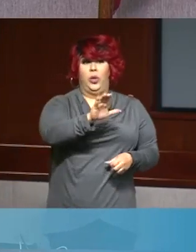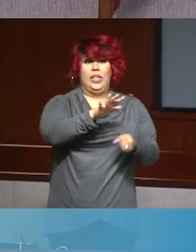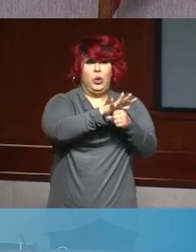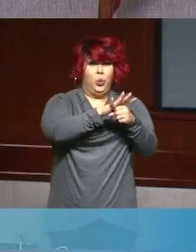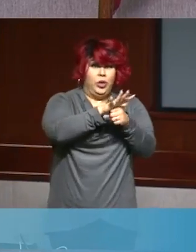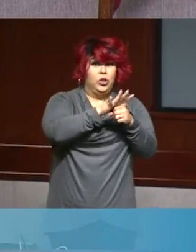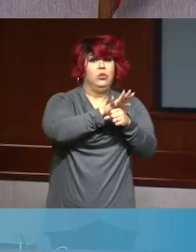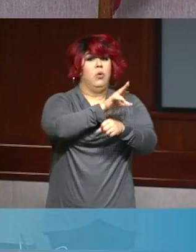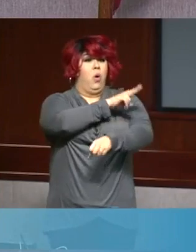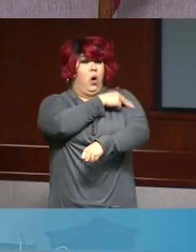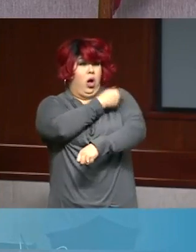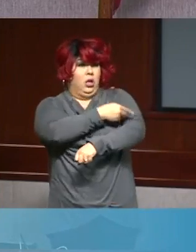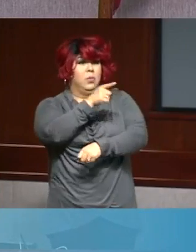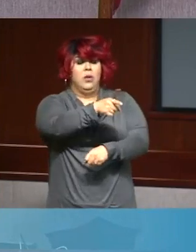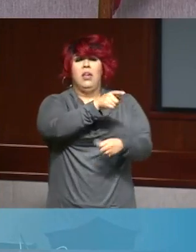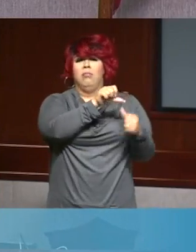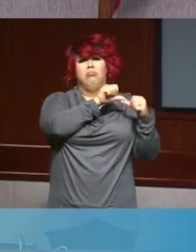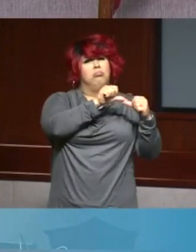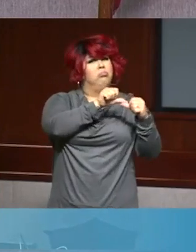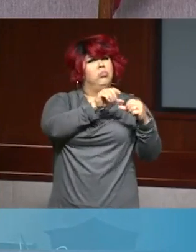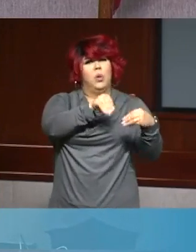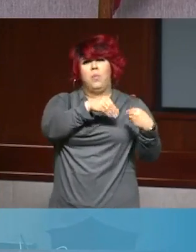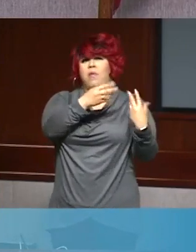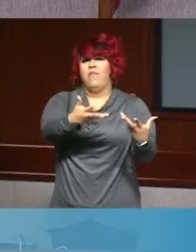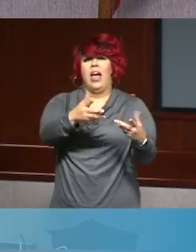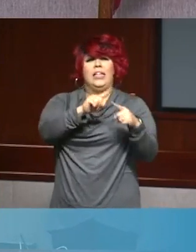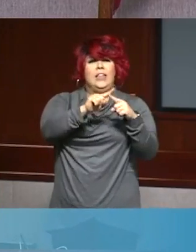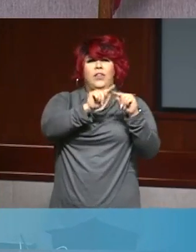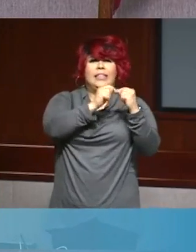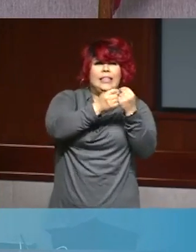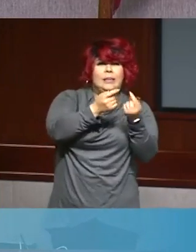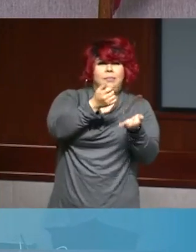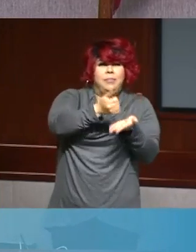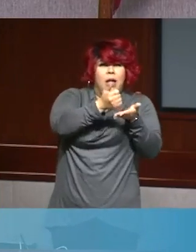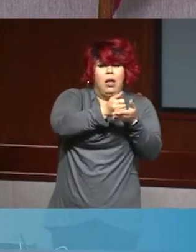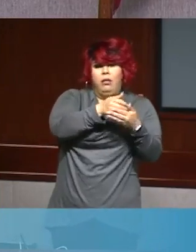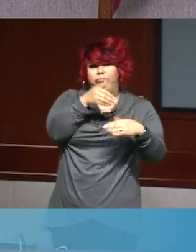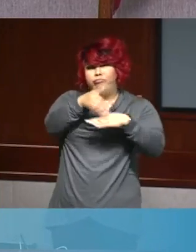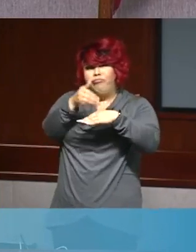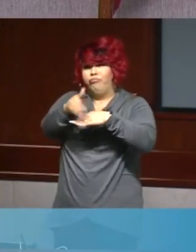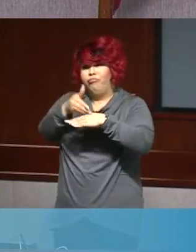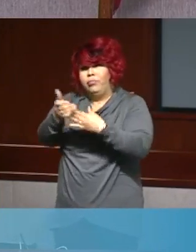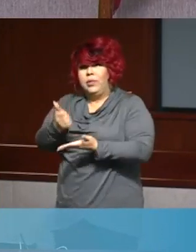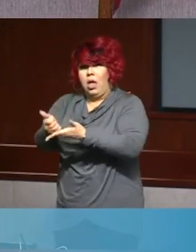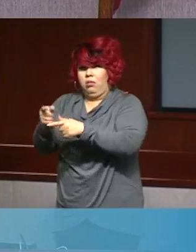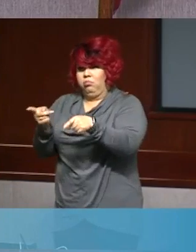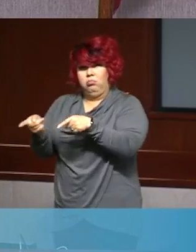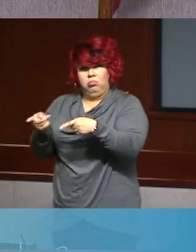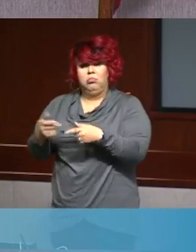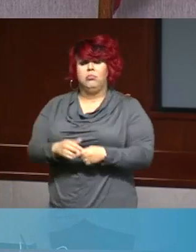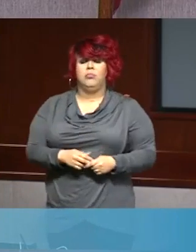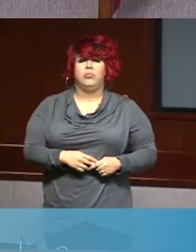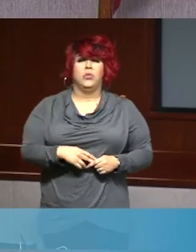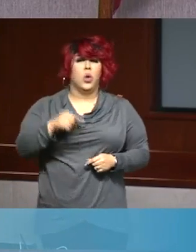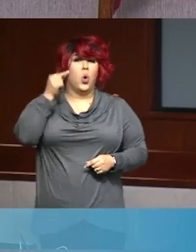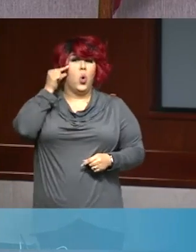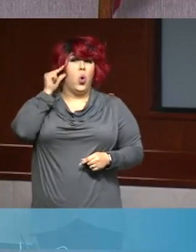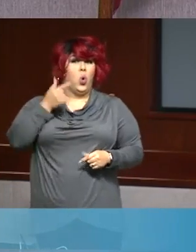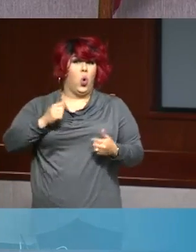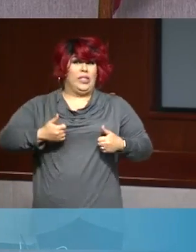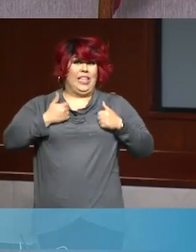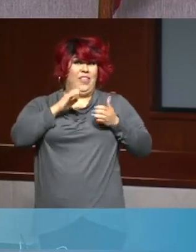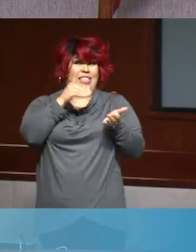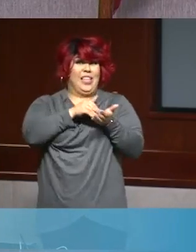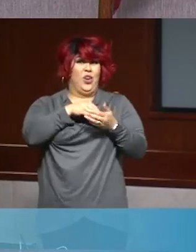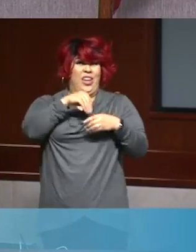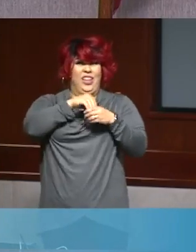Liberty Ambulance continue to provide daily strike team staffing assistance to this facility. Golden Living Center Shafter